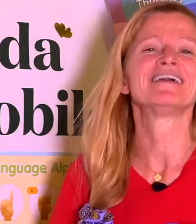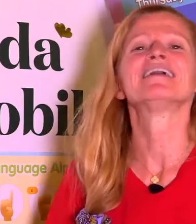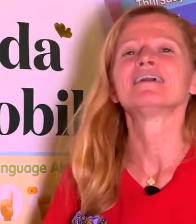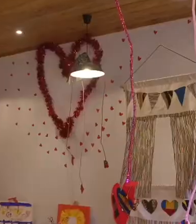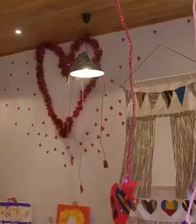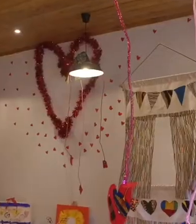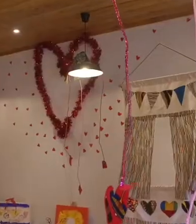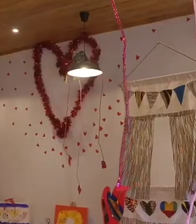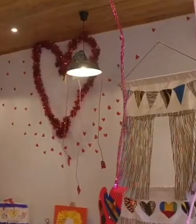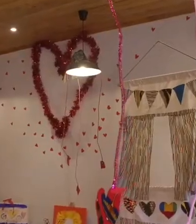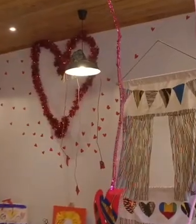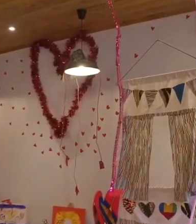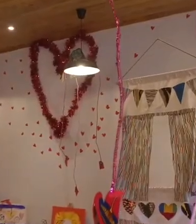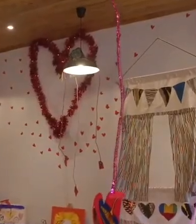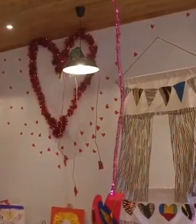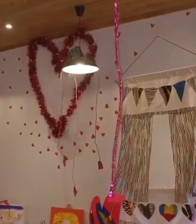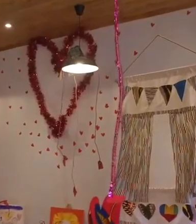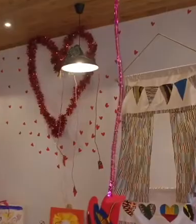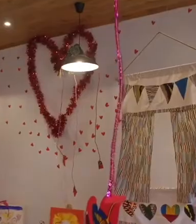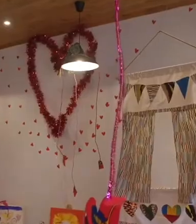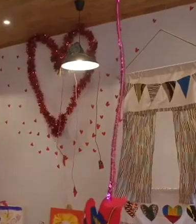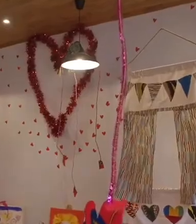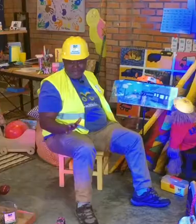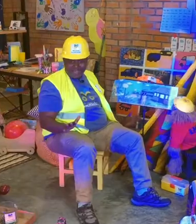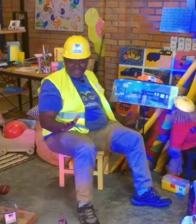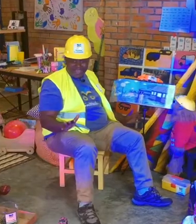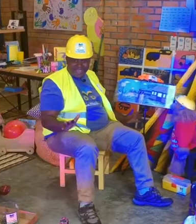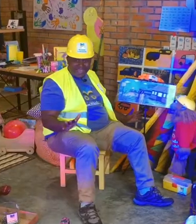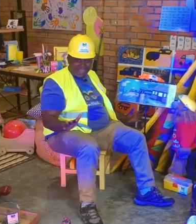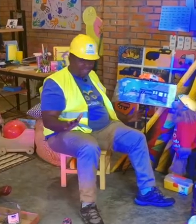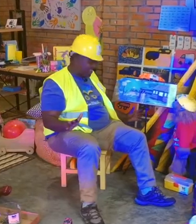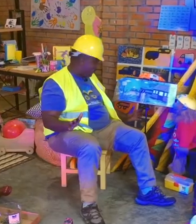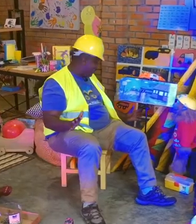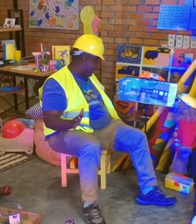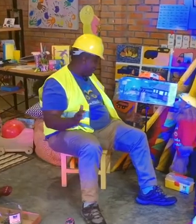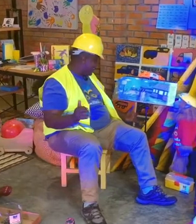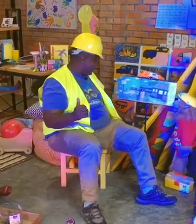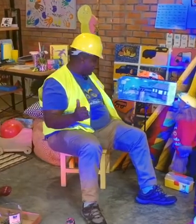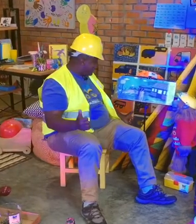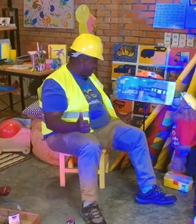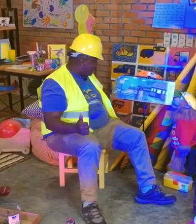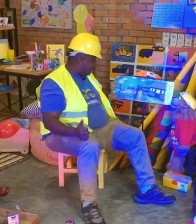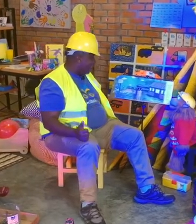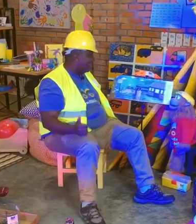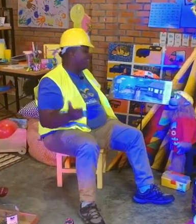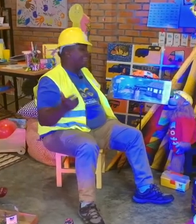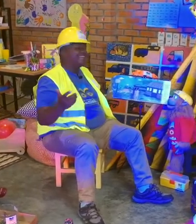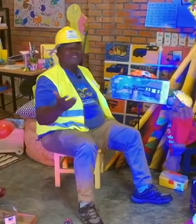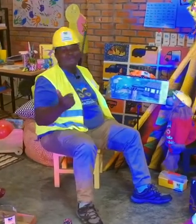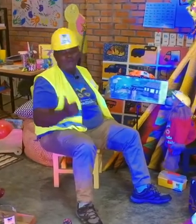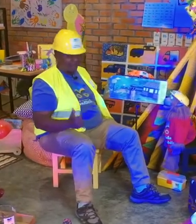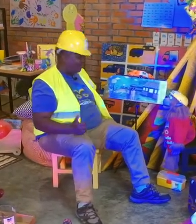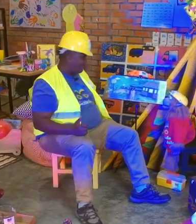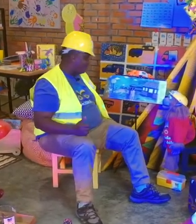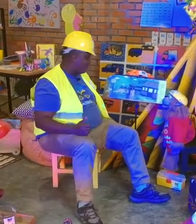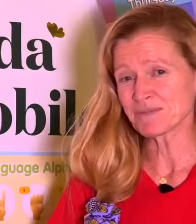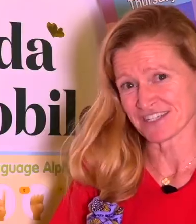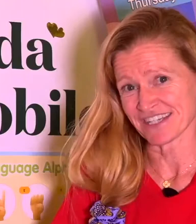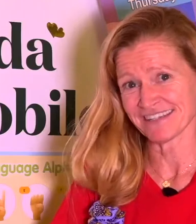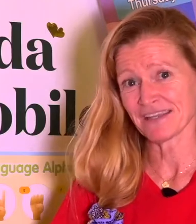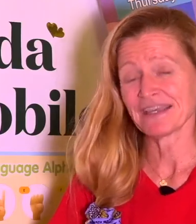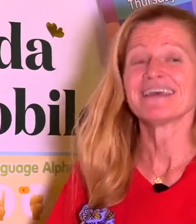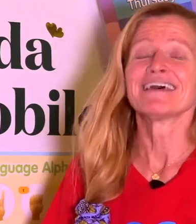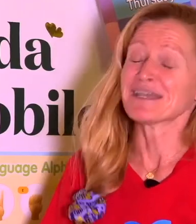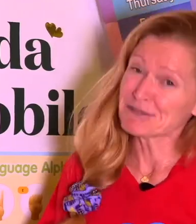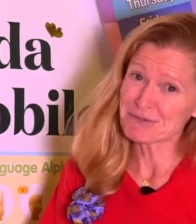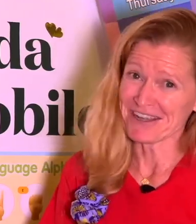bookmobile. We began as a local NGO with the idea to bring the love of reading to children in Rwanda. A simple